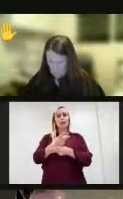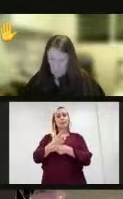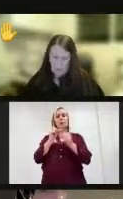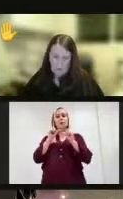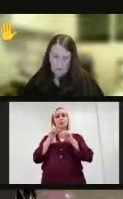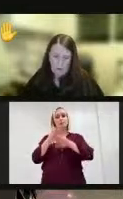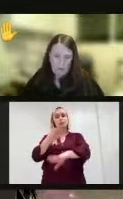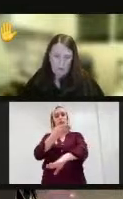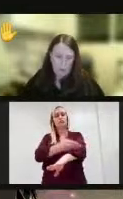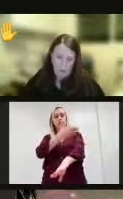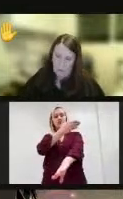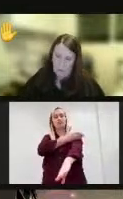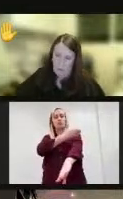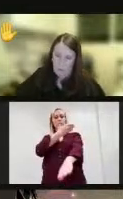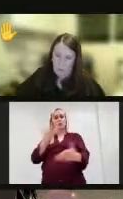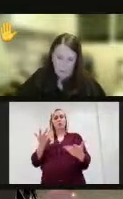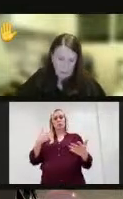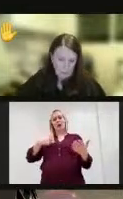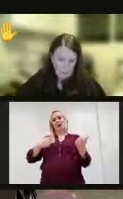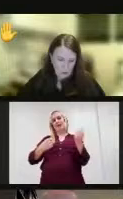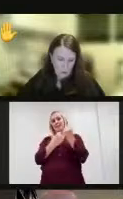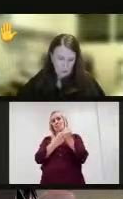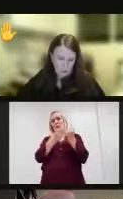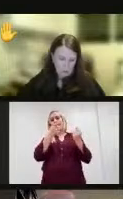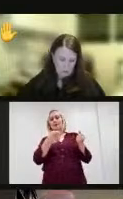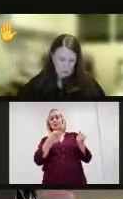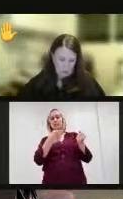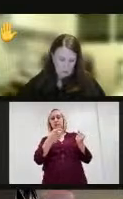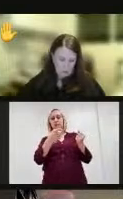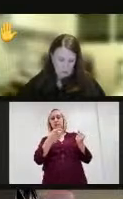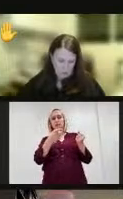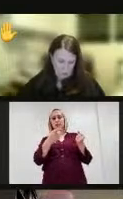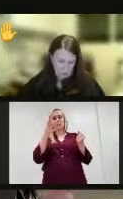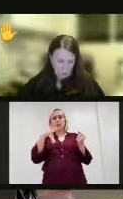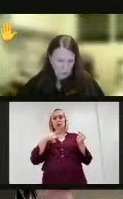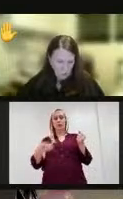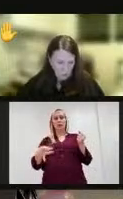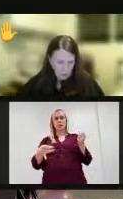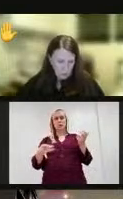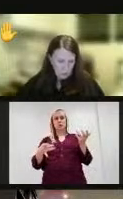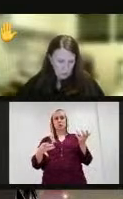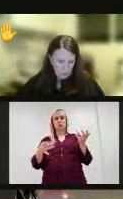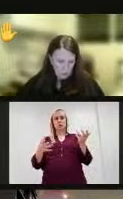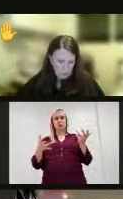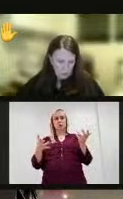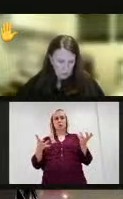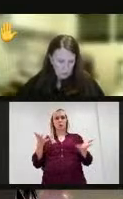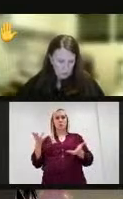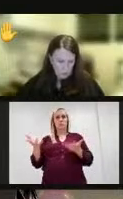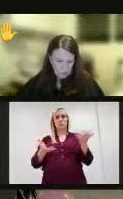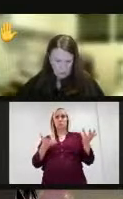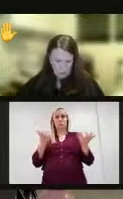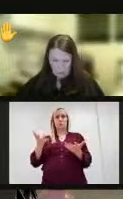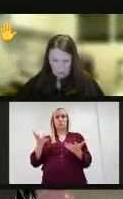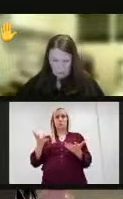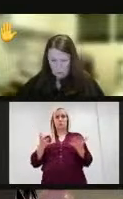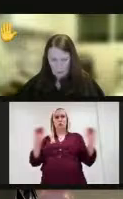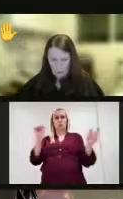better as we move. So I support this. I would like to make no other